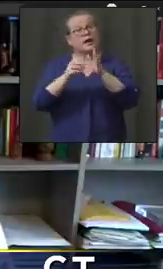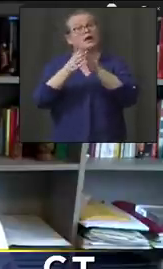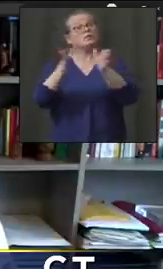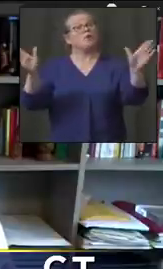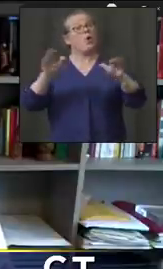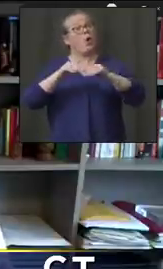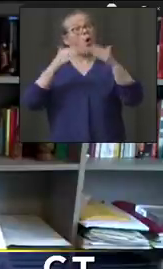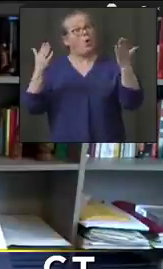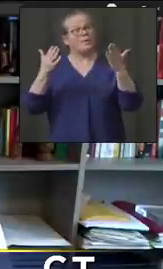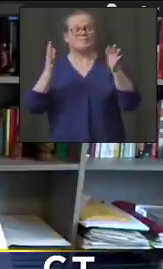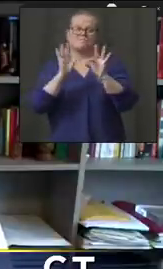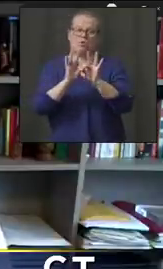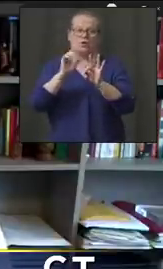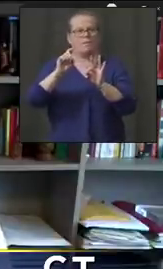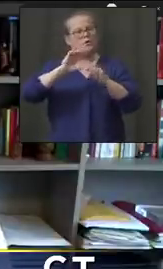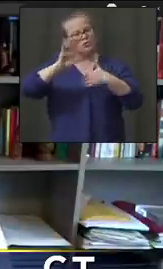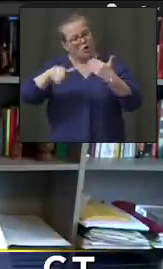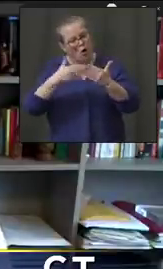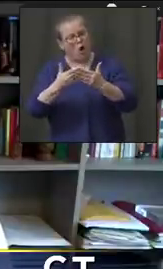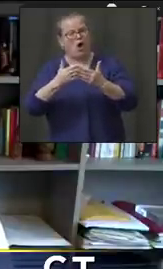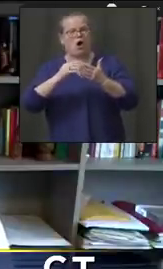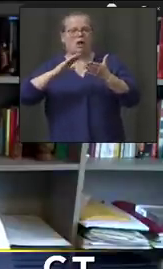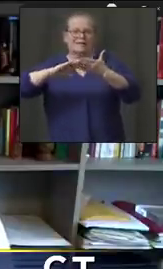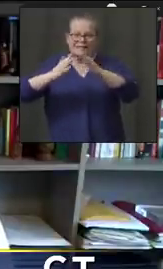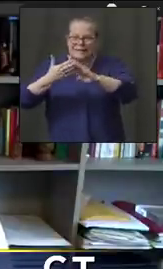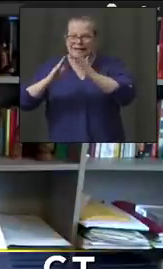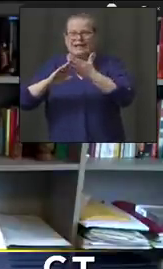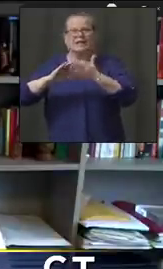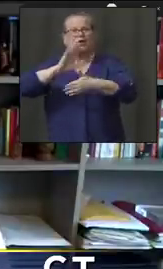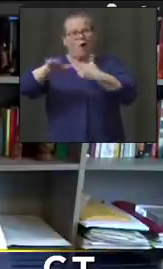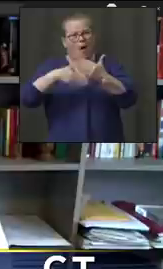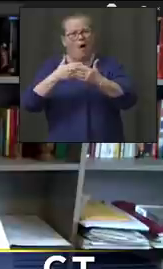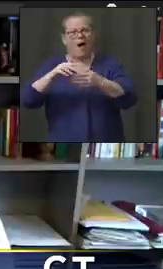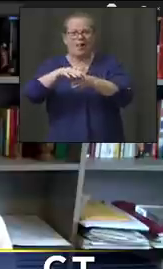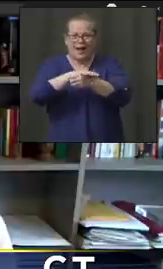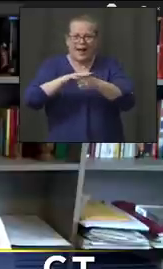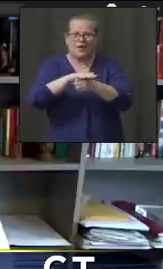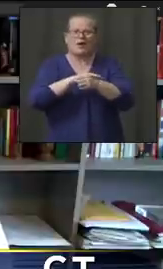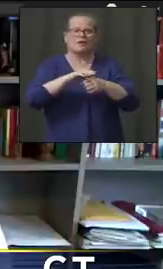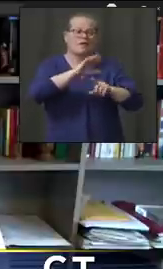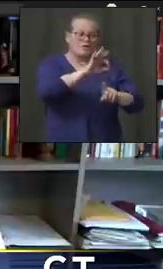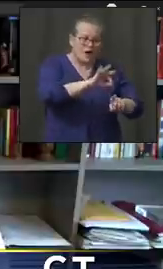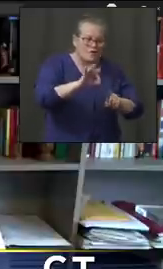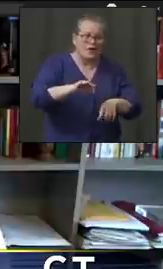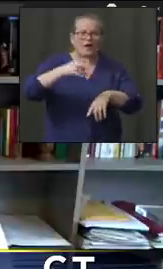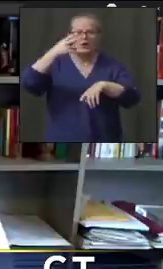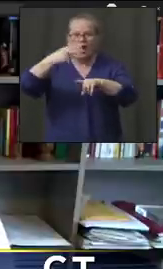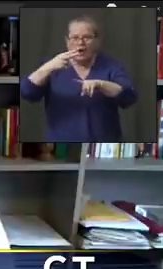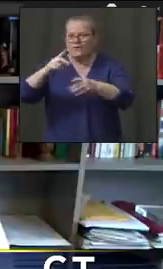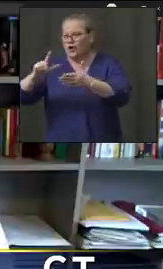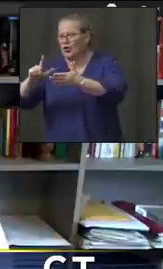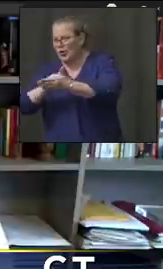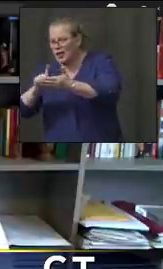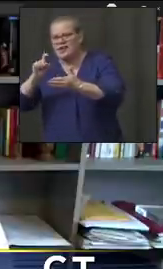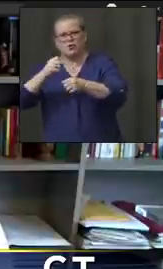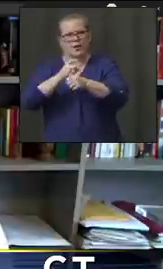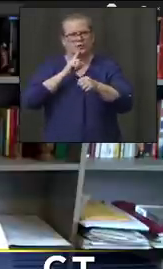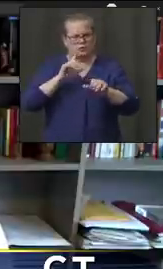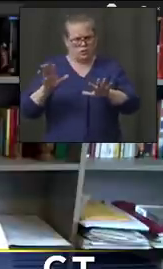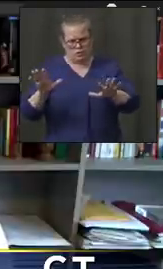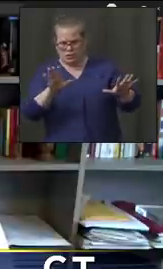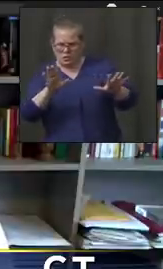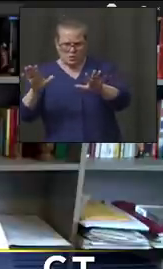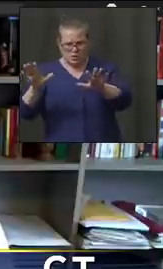and all cities within that, where they are in the curve. We can't leave anyone behind in that sense. The other is that we have to be